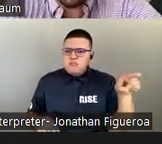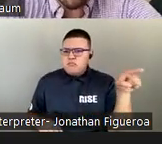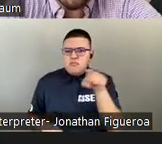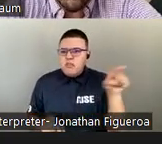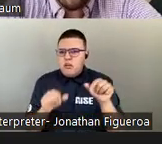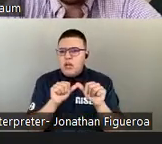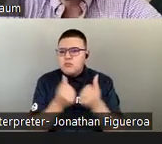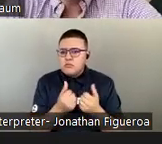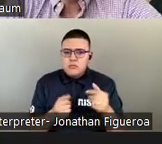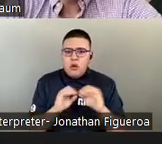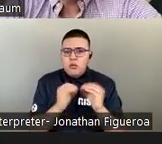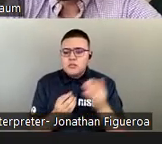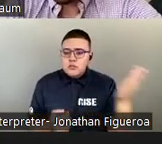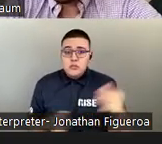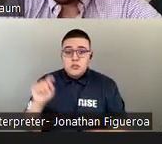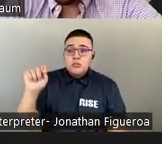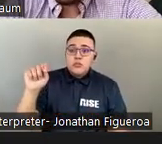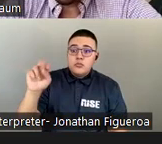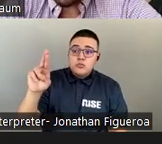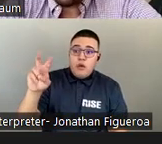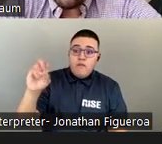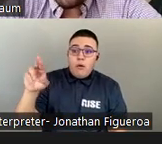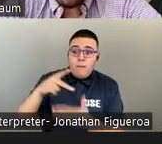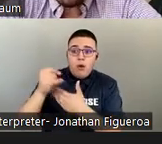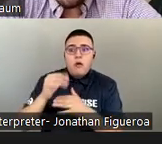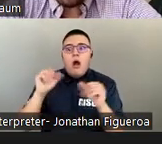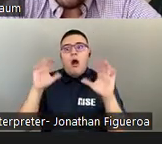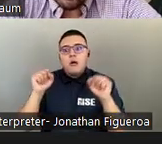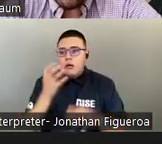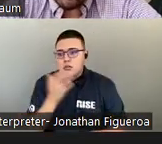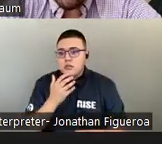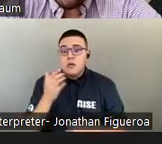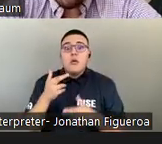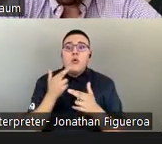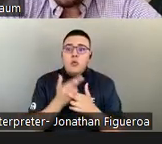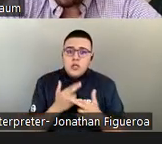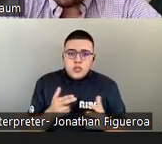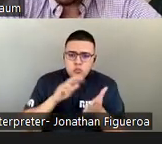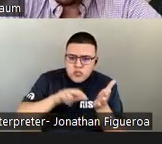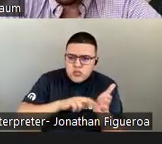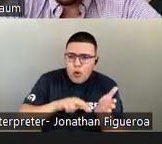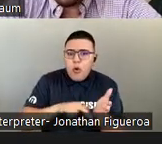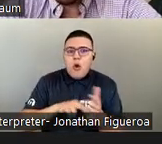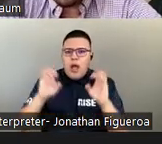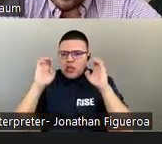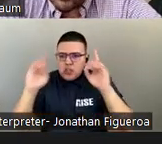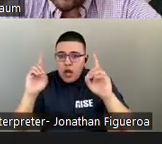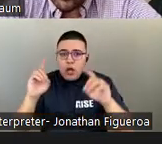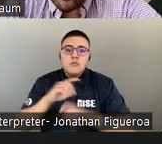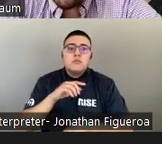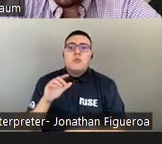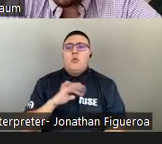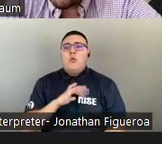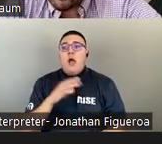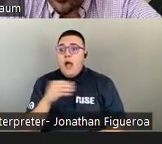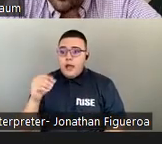also awesome because it not only provides a lot of research and education, but it also provides a text